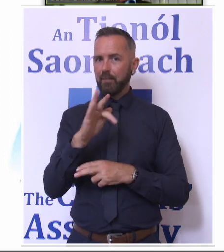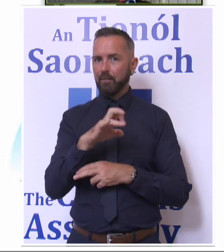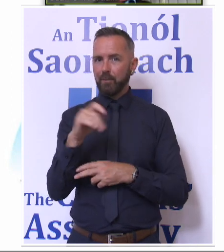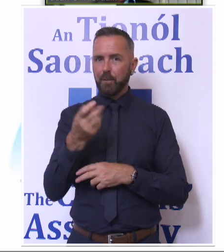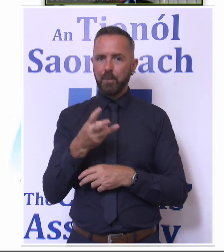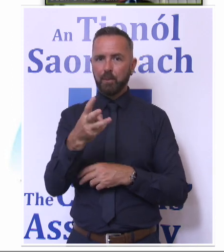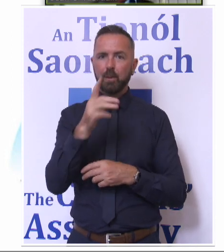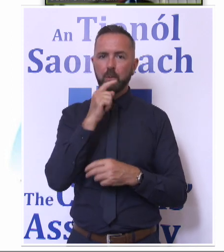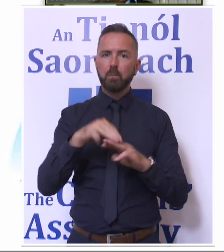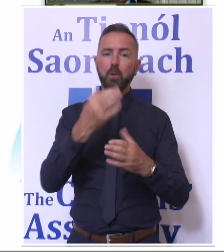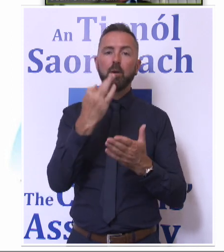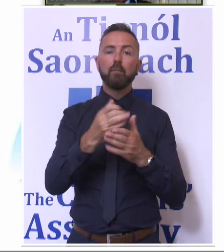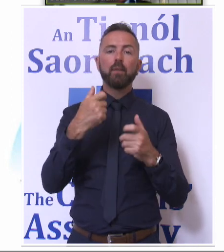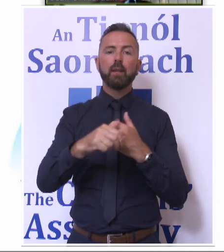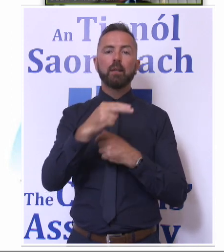than not,